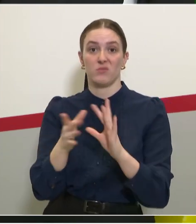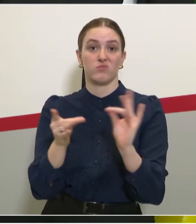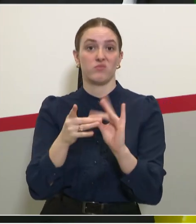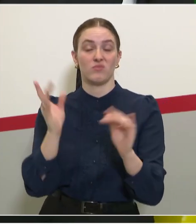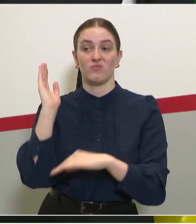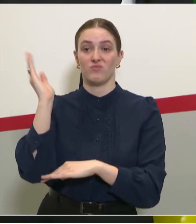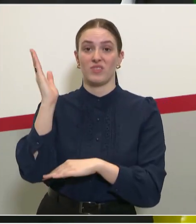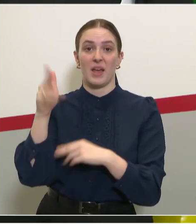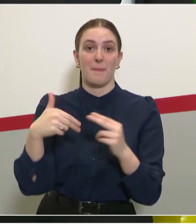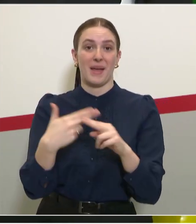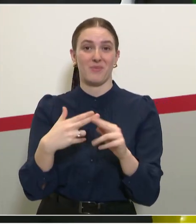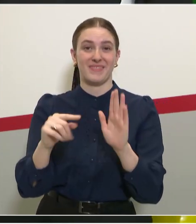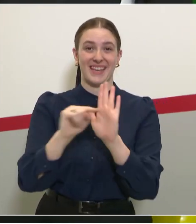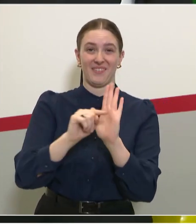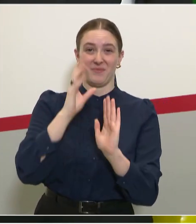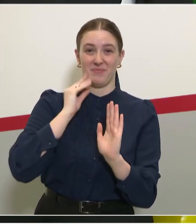child.